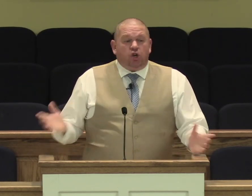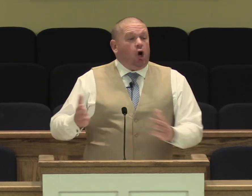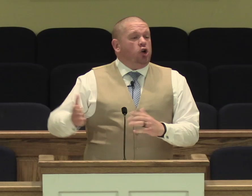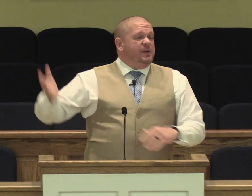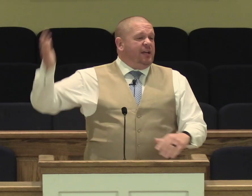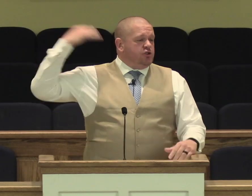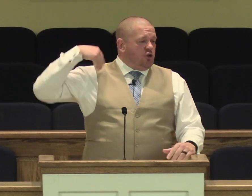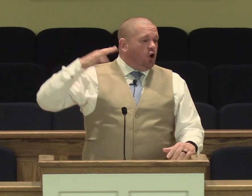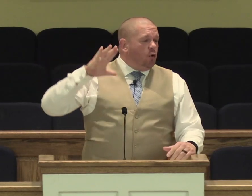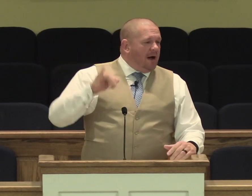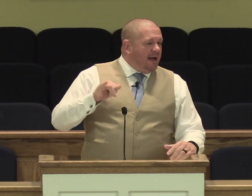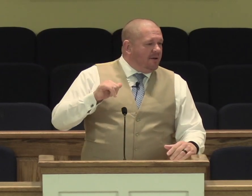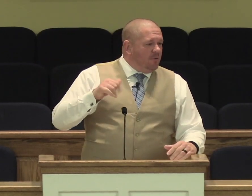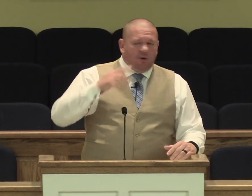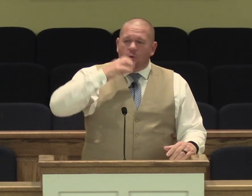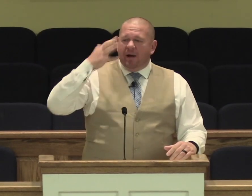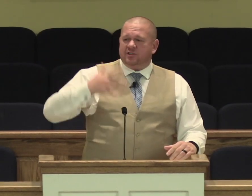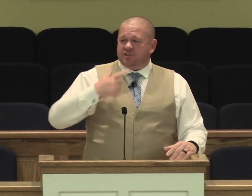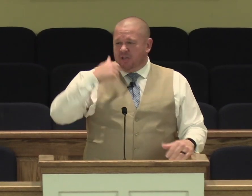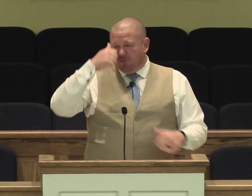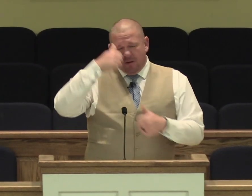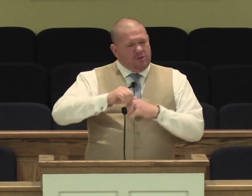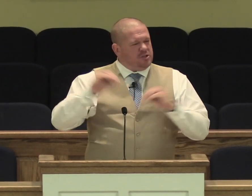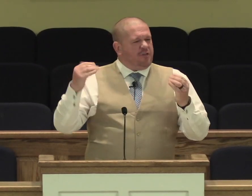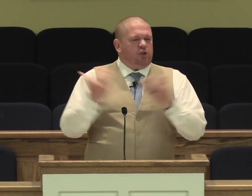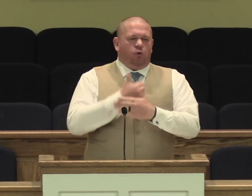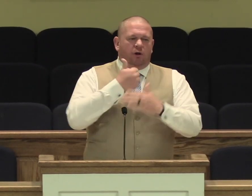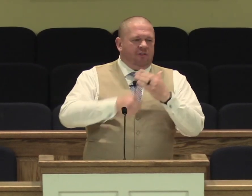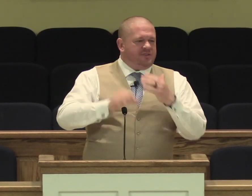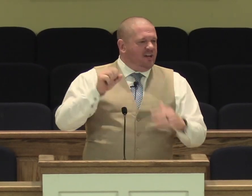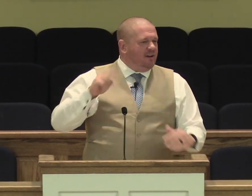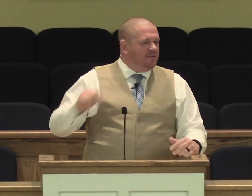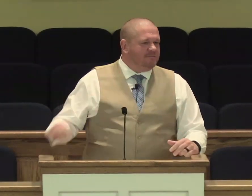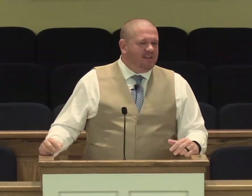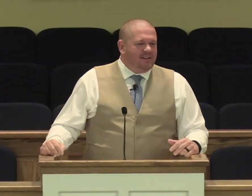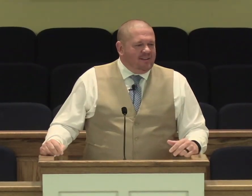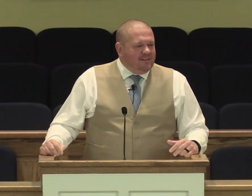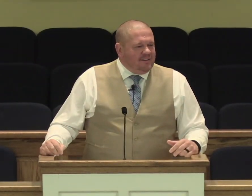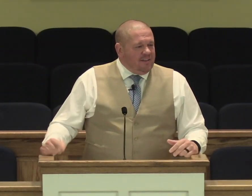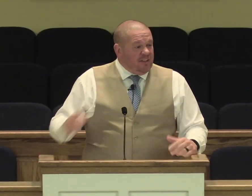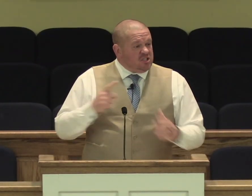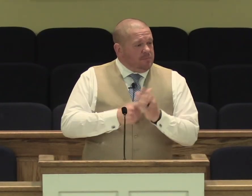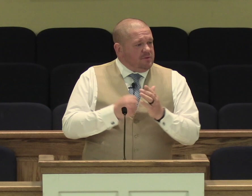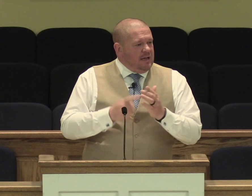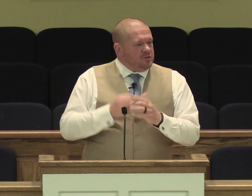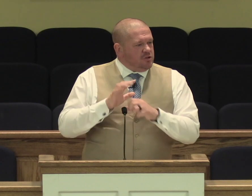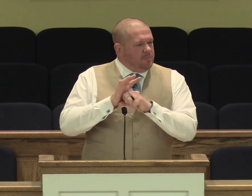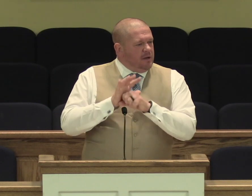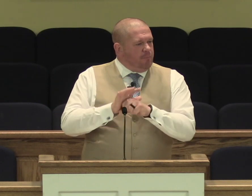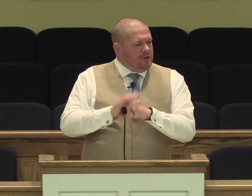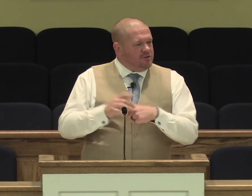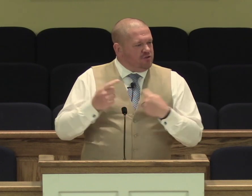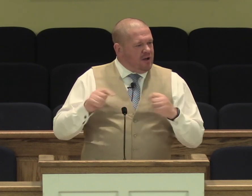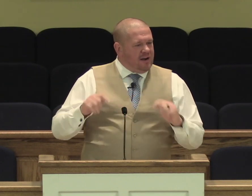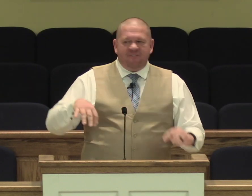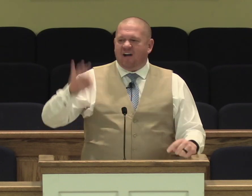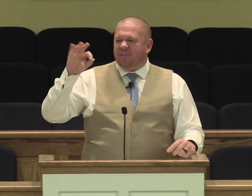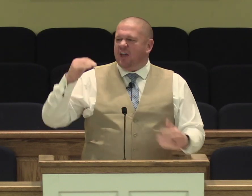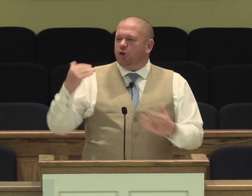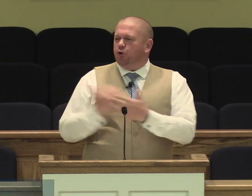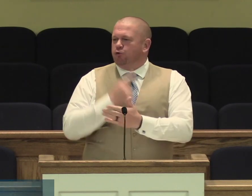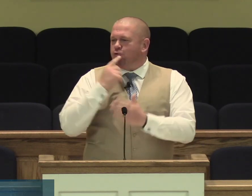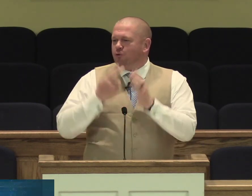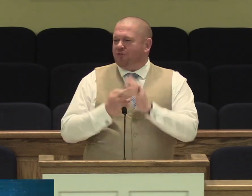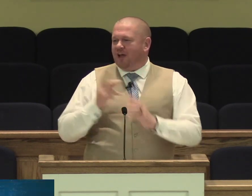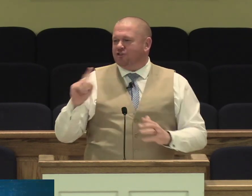I was encouraged many years ago by what an old pastor said. Remember, there's nothing new under the sun. And I think sometimes there's a little bit of pressure to try to find